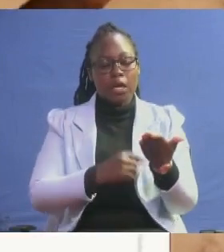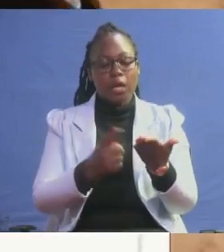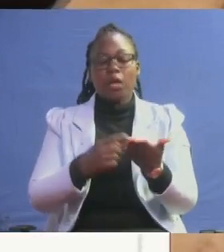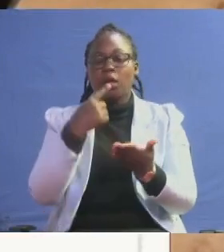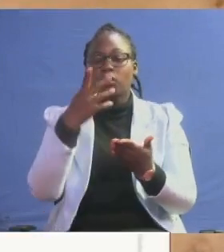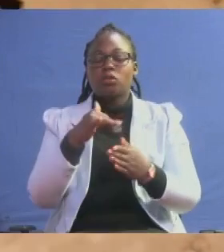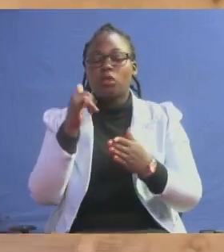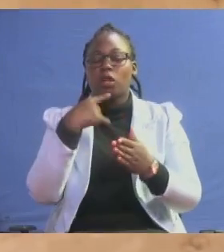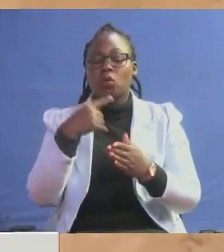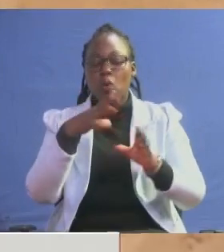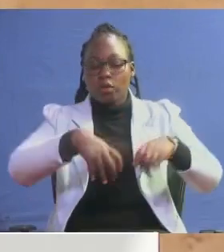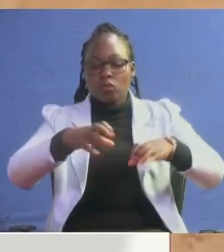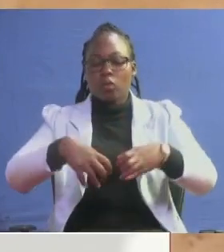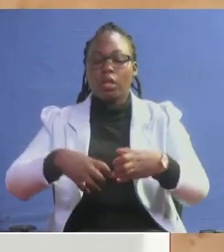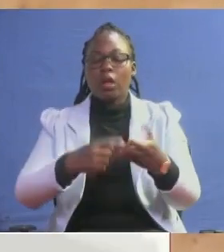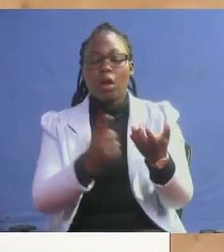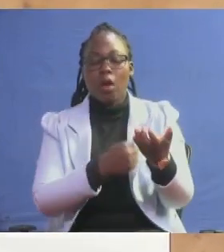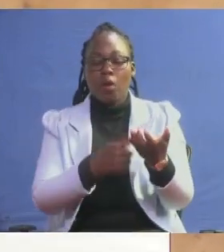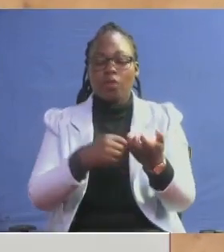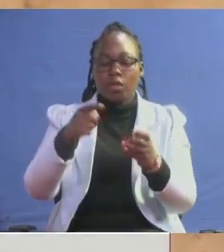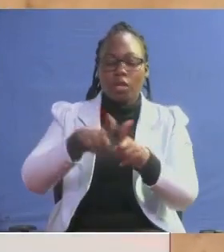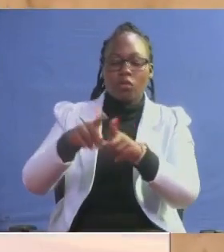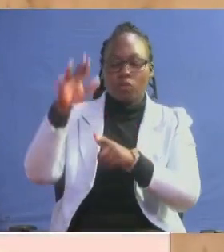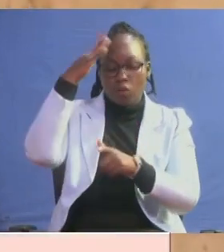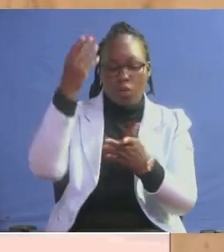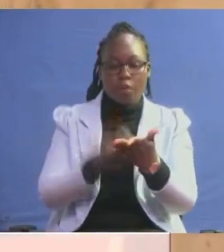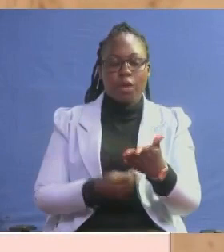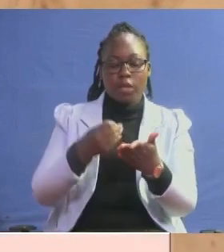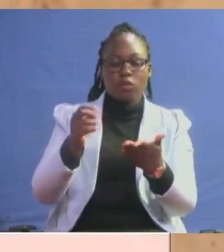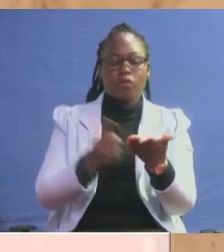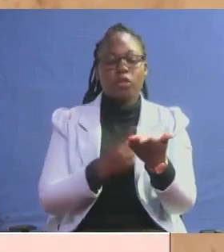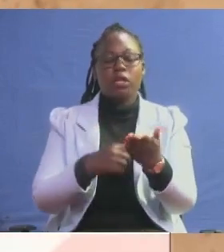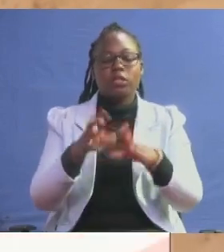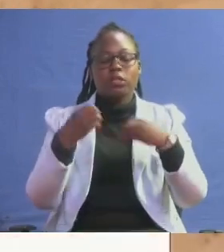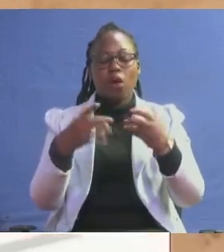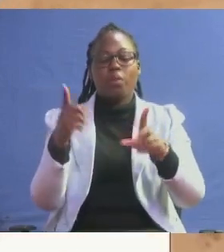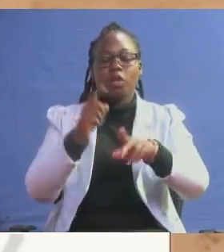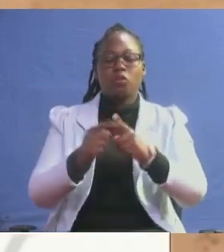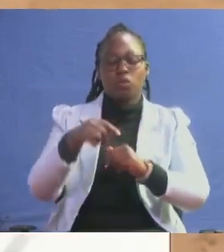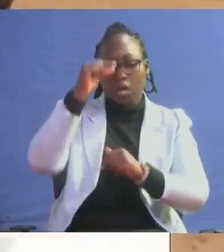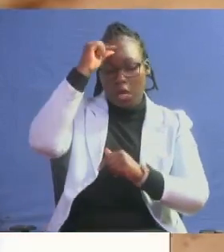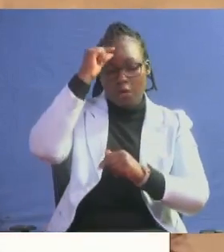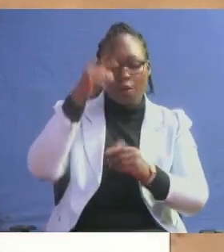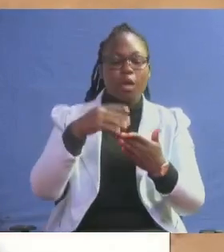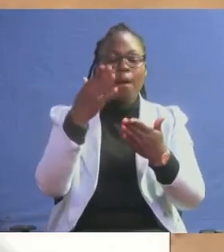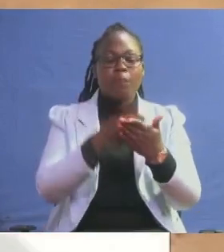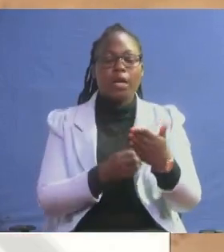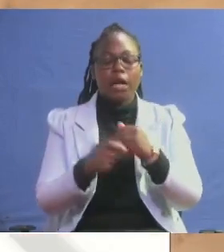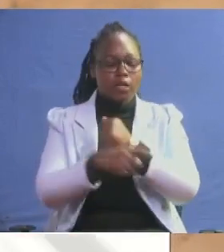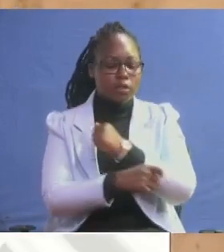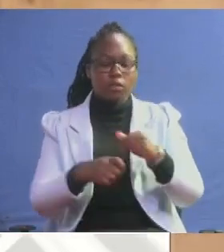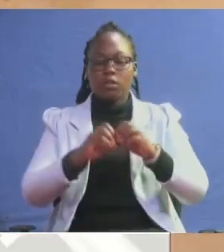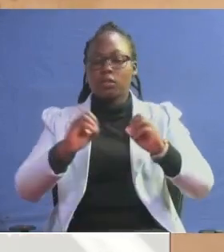wakidhimu ambao wanalima mahindi wajue pia bei ya mahindi ni pesa ngapi kwa serikali, wasinunuliwa na brokers,